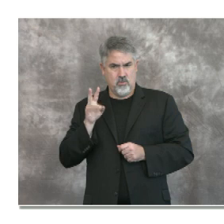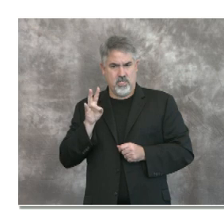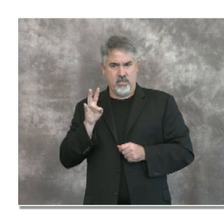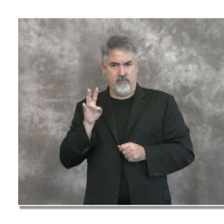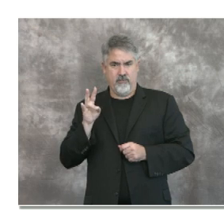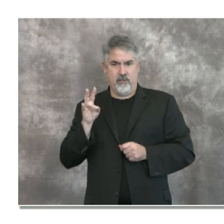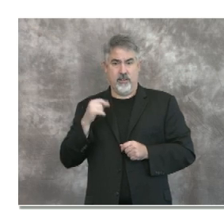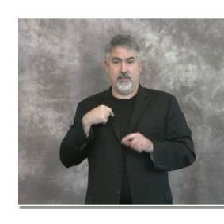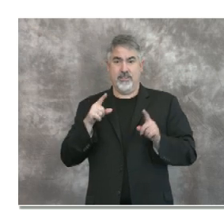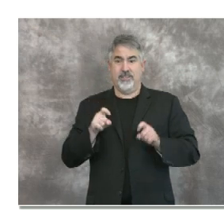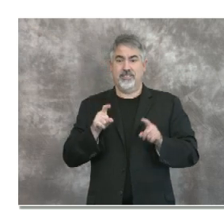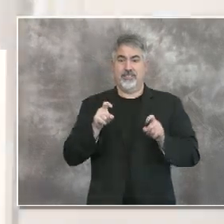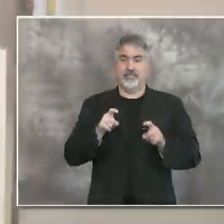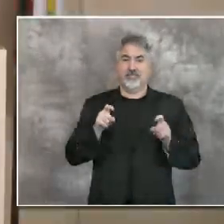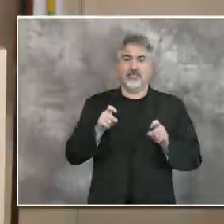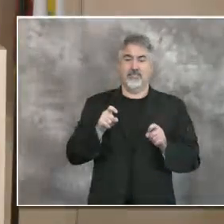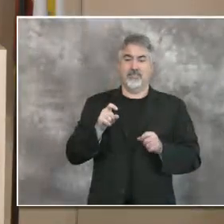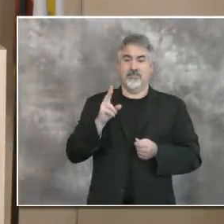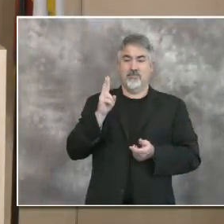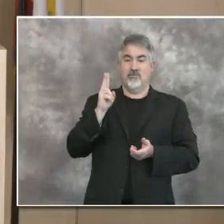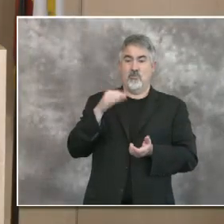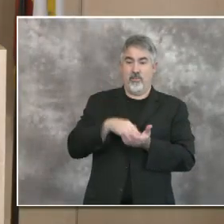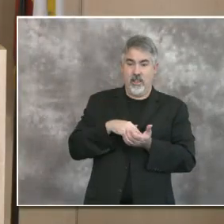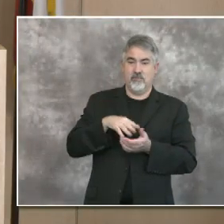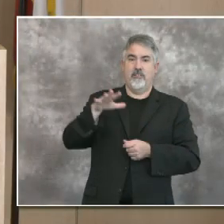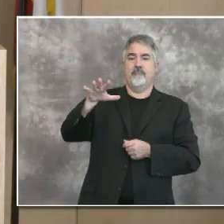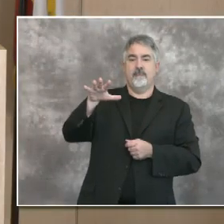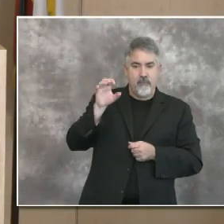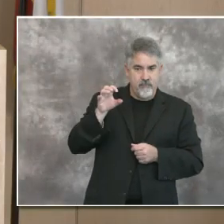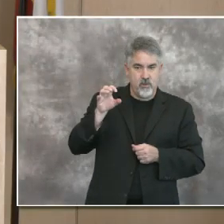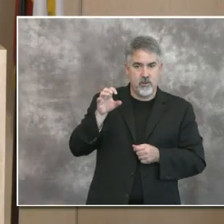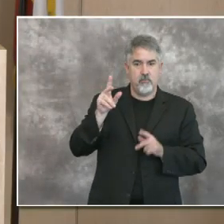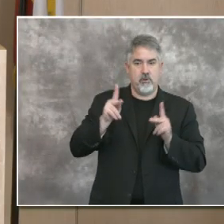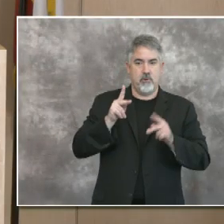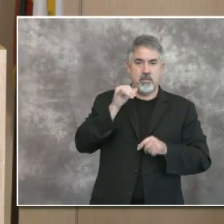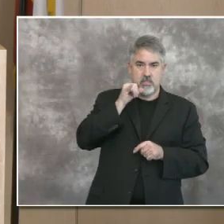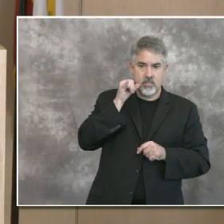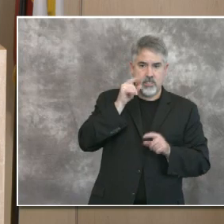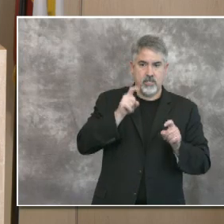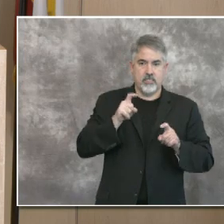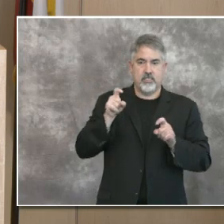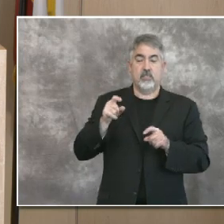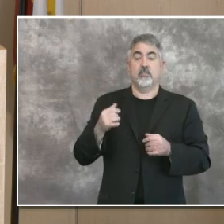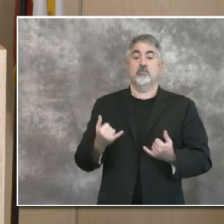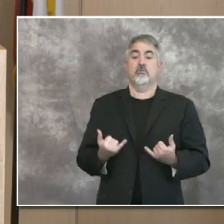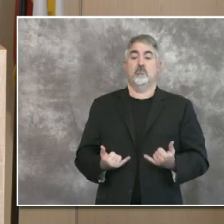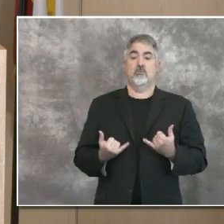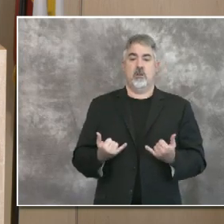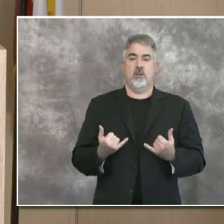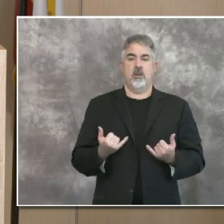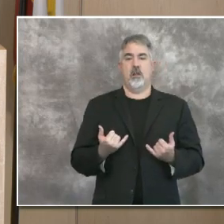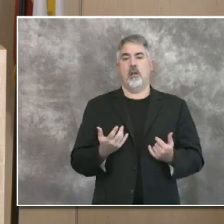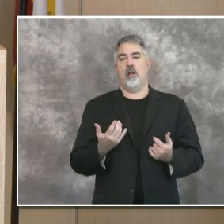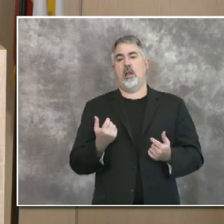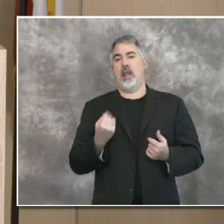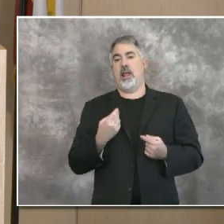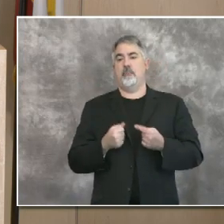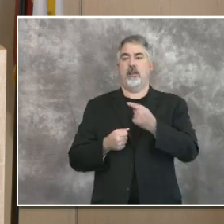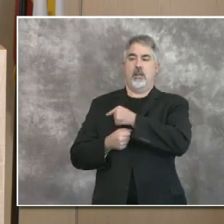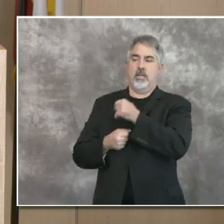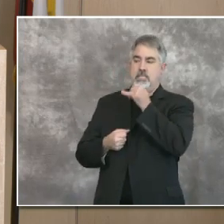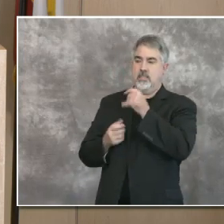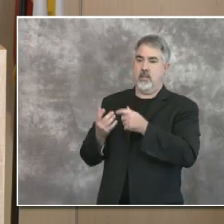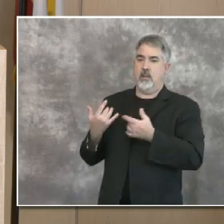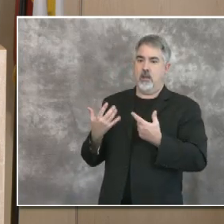tested 2,500 individuals. And later today, we'll know the numbers for yesterday, but our goal